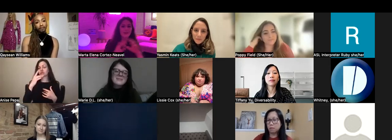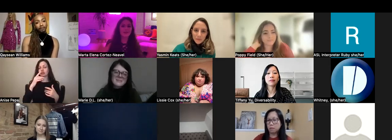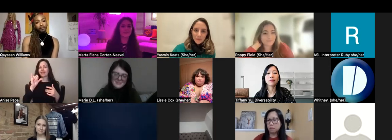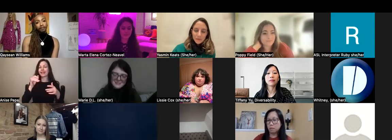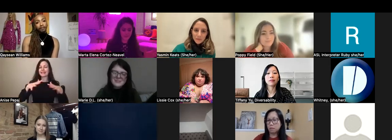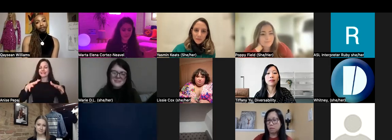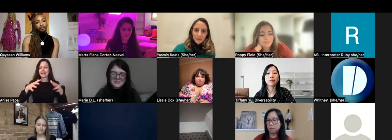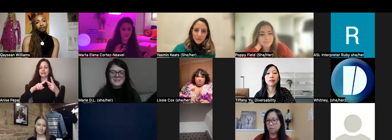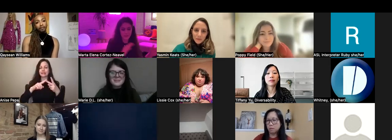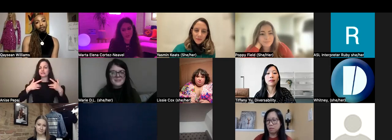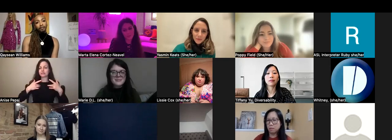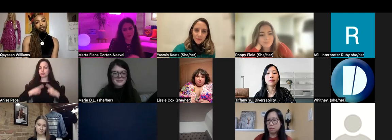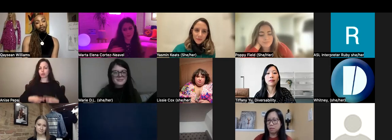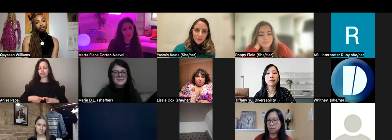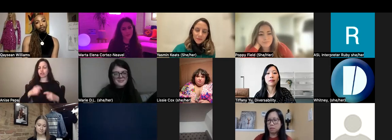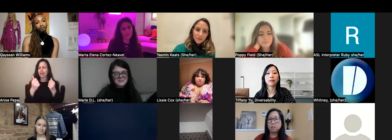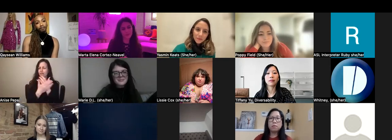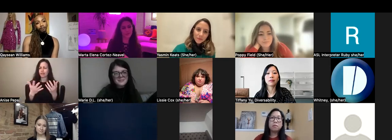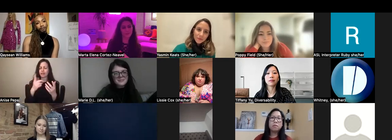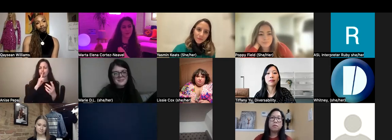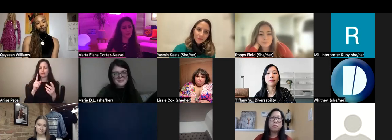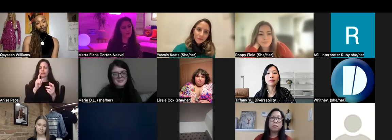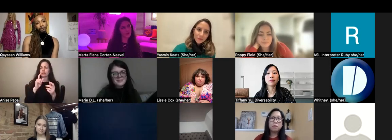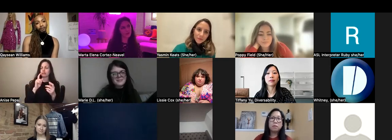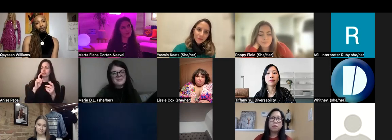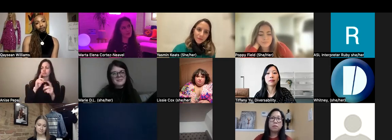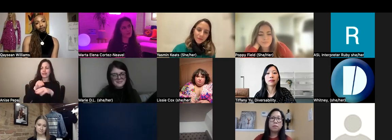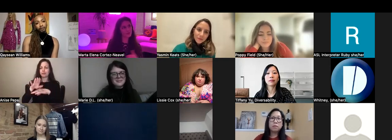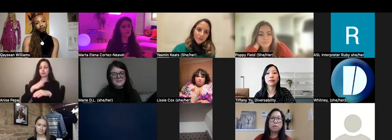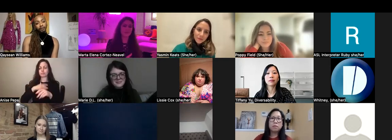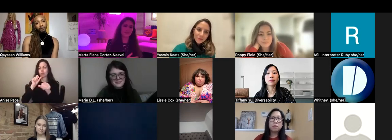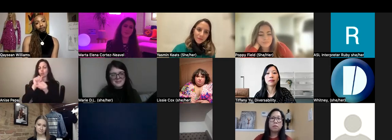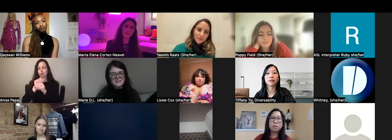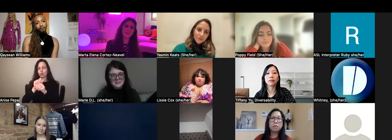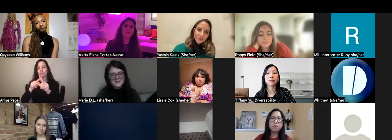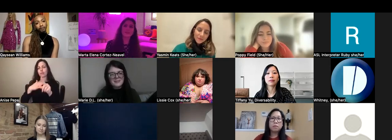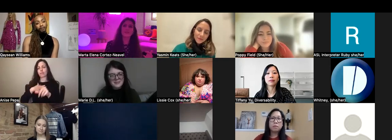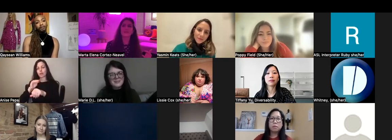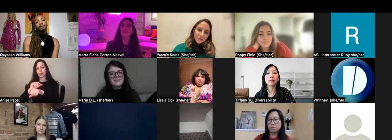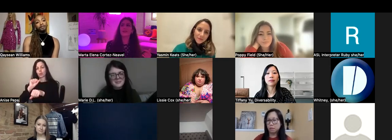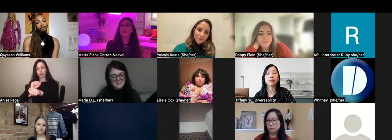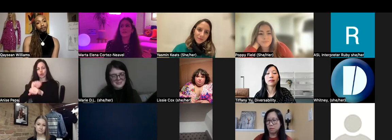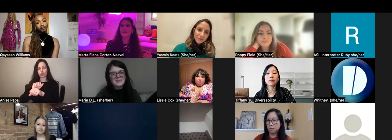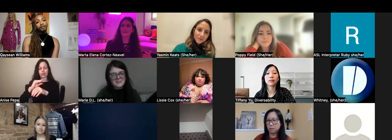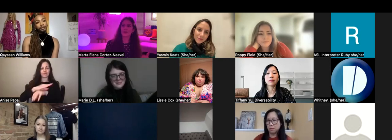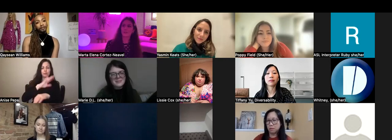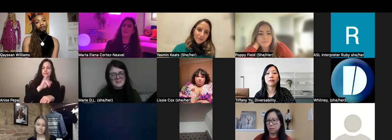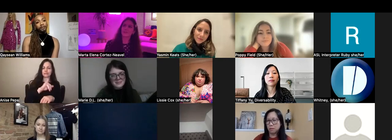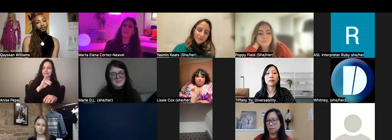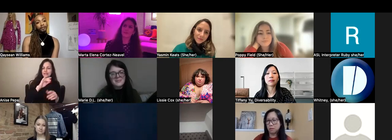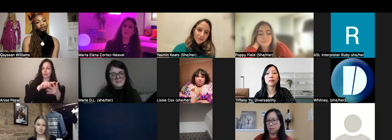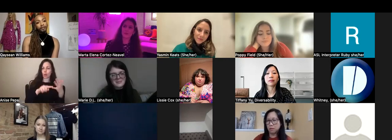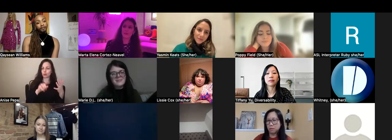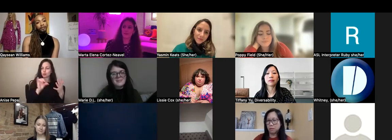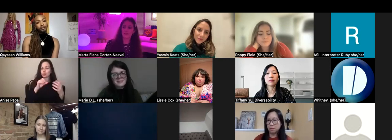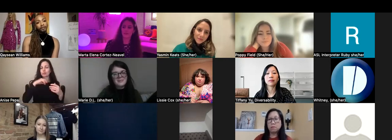kind of all of these things have like shaped my work, but then I feel like my work kind of shapes those things as well. And I think that the last couple of years